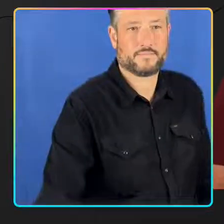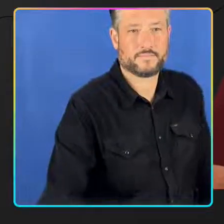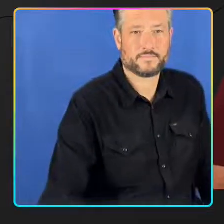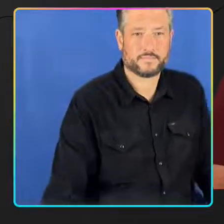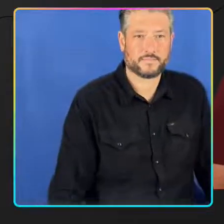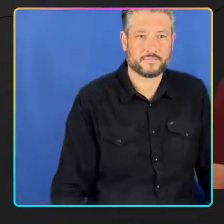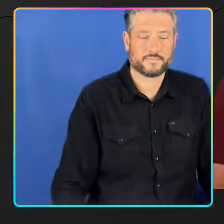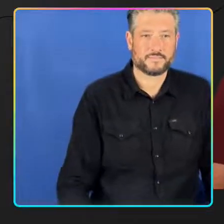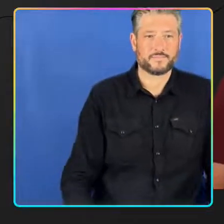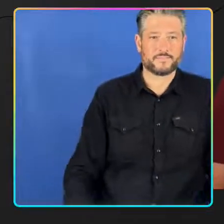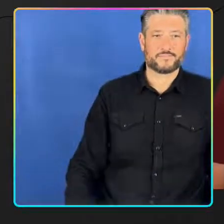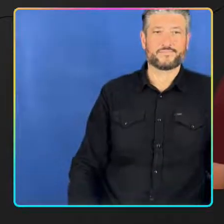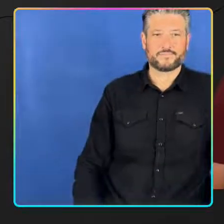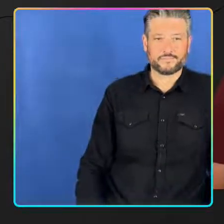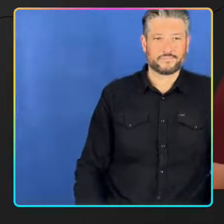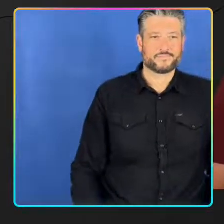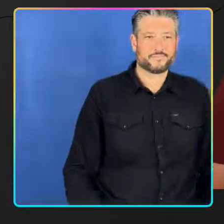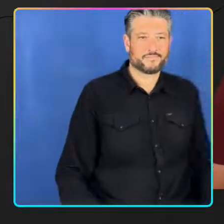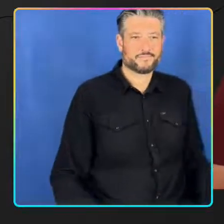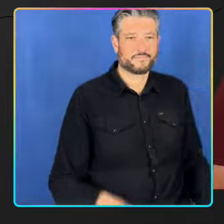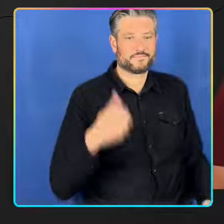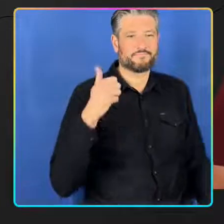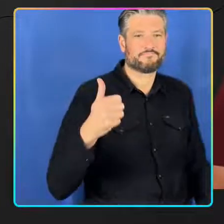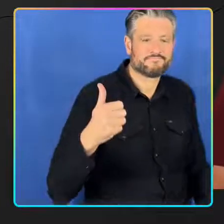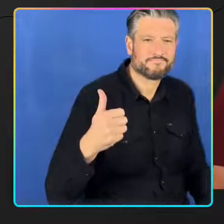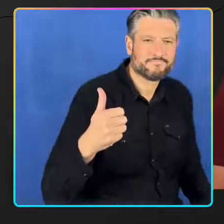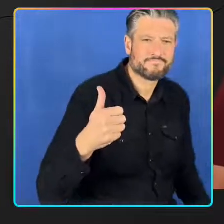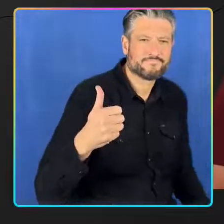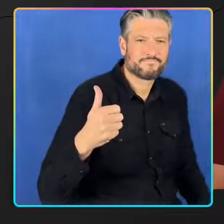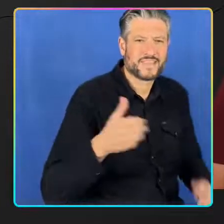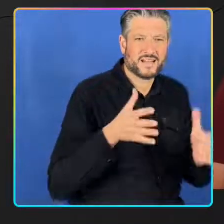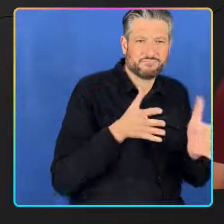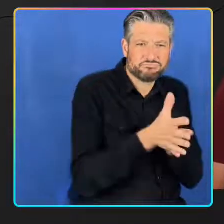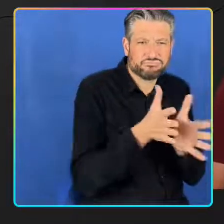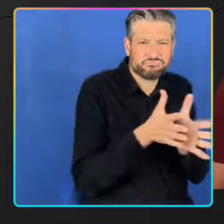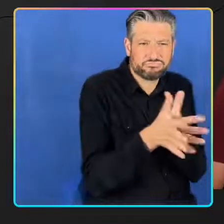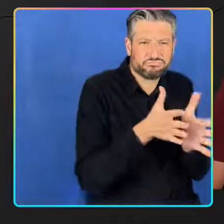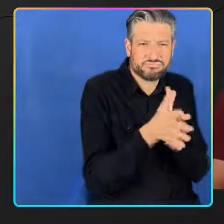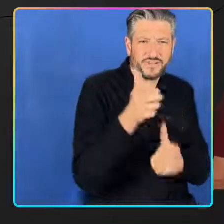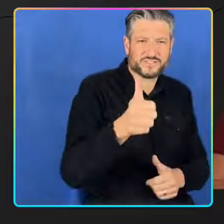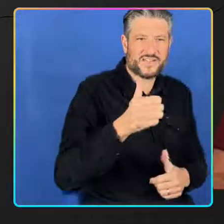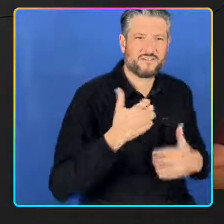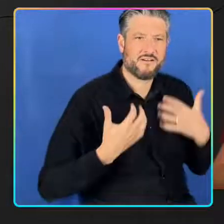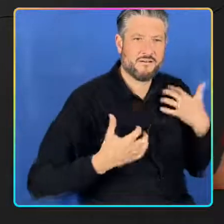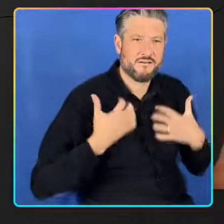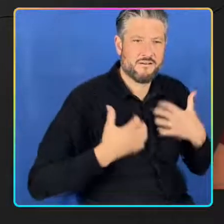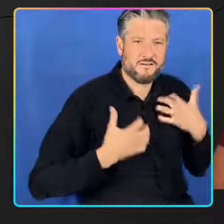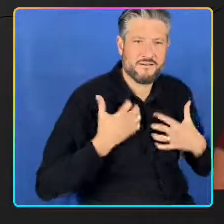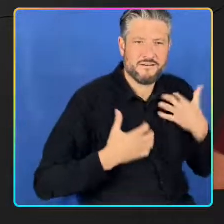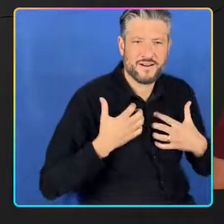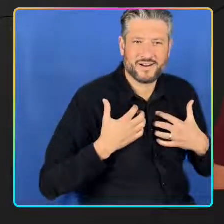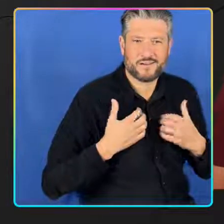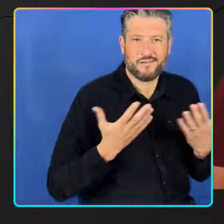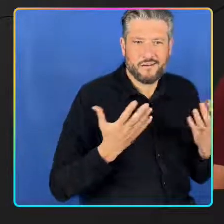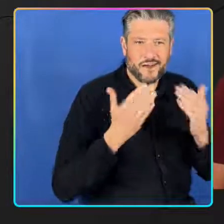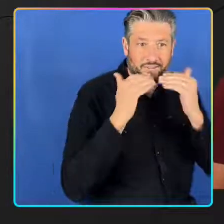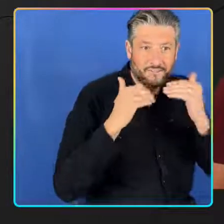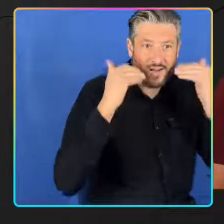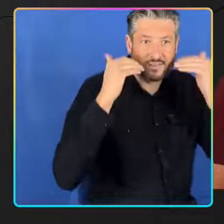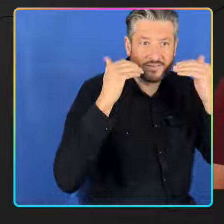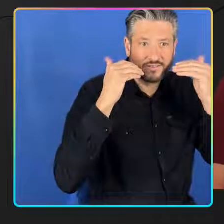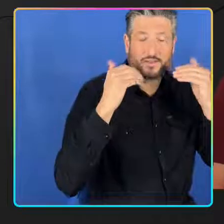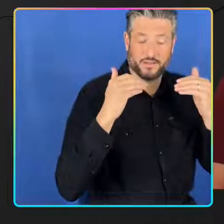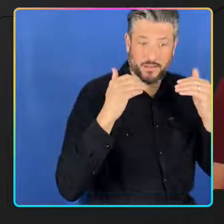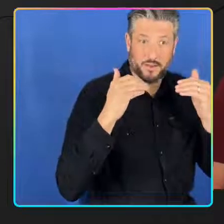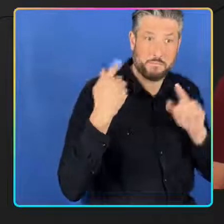everything you just talk seems like really, really exciting. Like everything you do is fun. Even math was